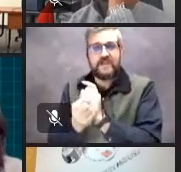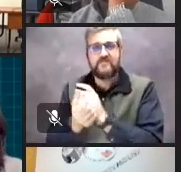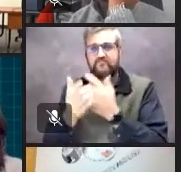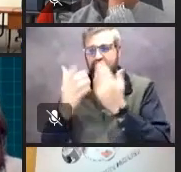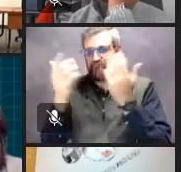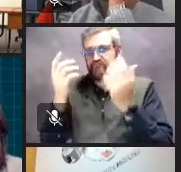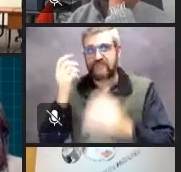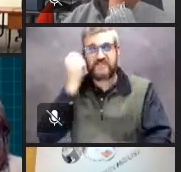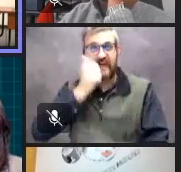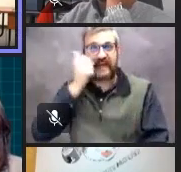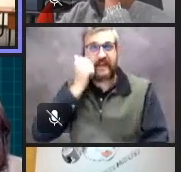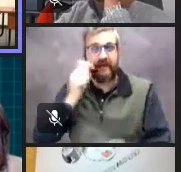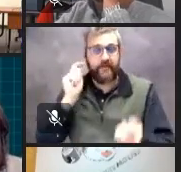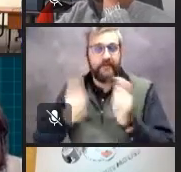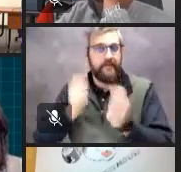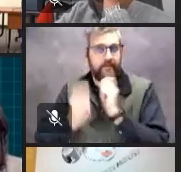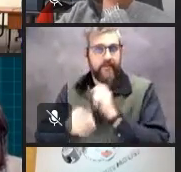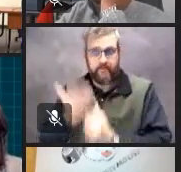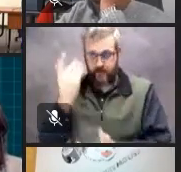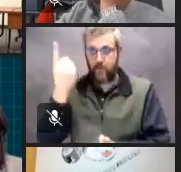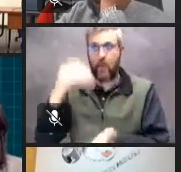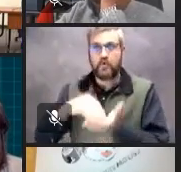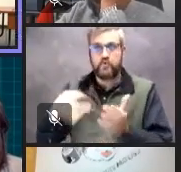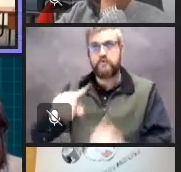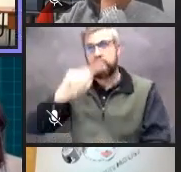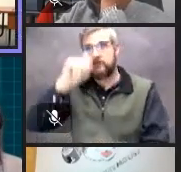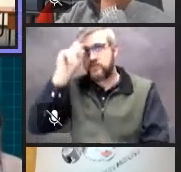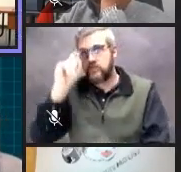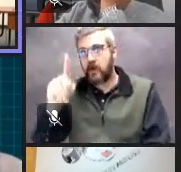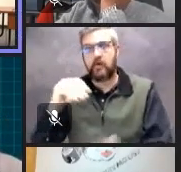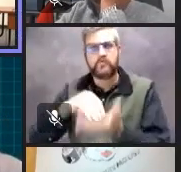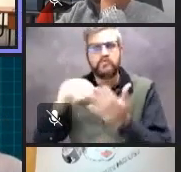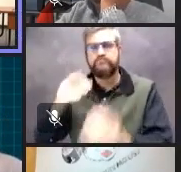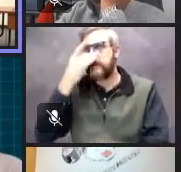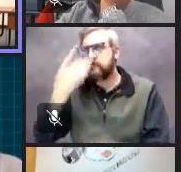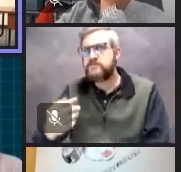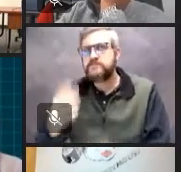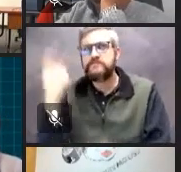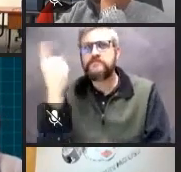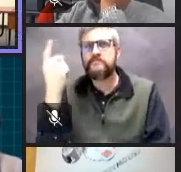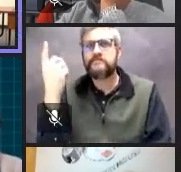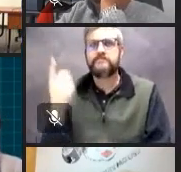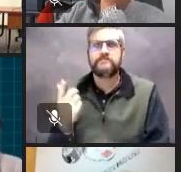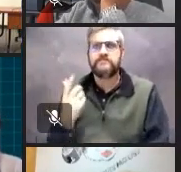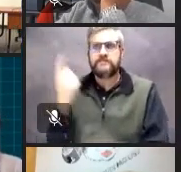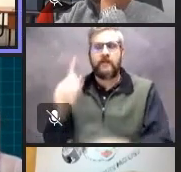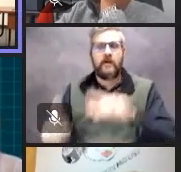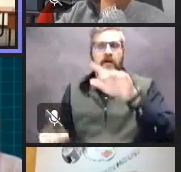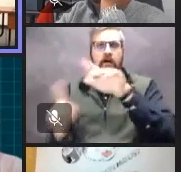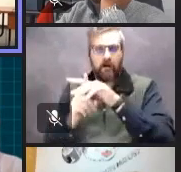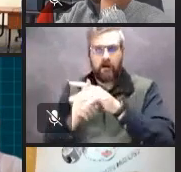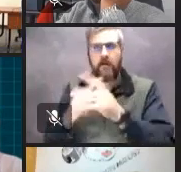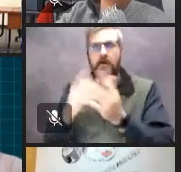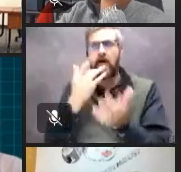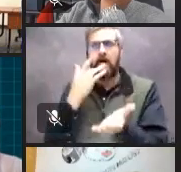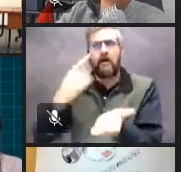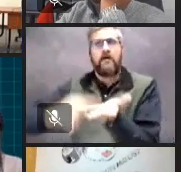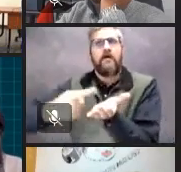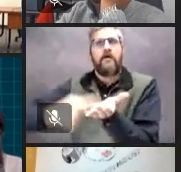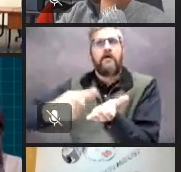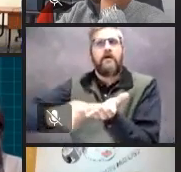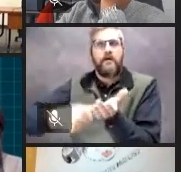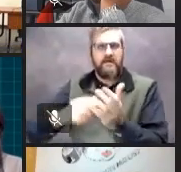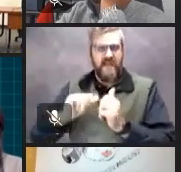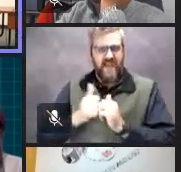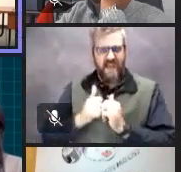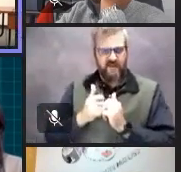day to day. You may have a student that has a question, or the students become interested in something, or something comes up that they want to talk about. And so how